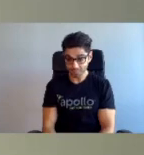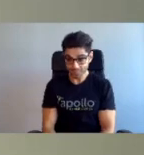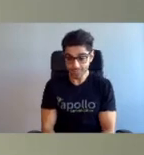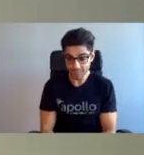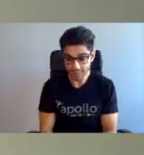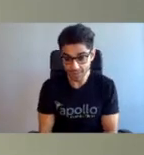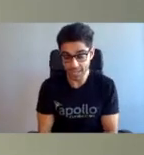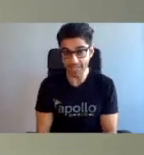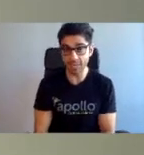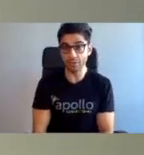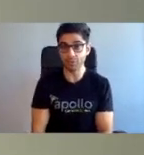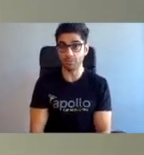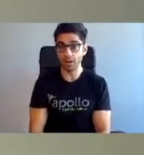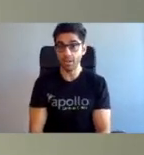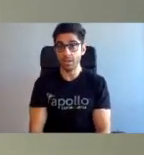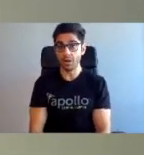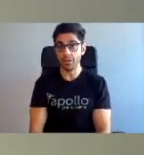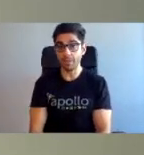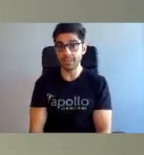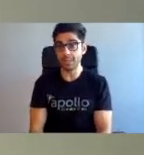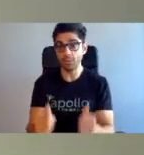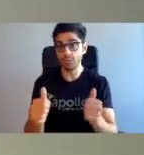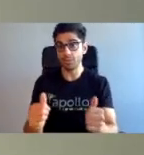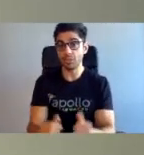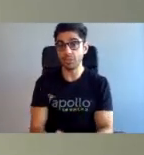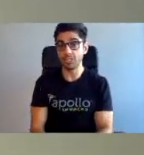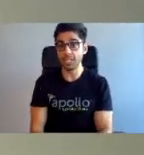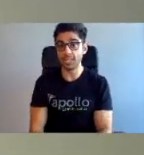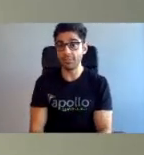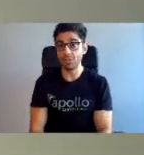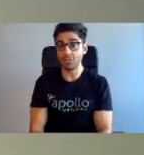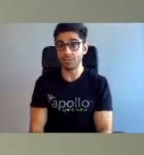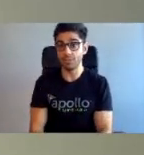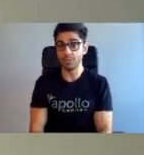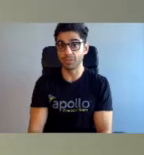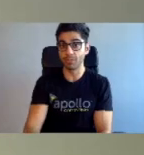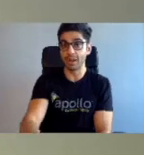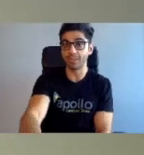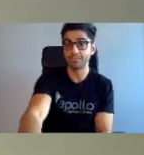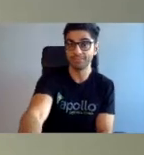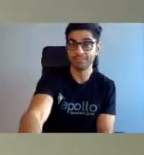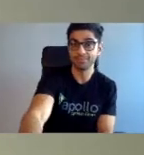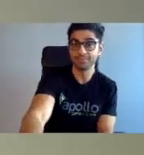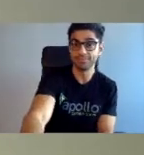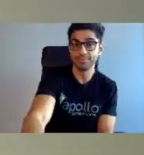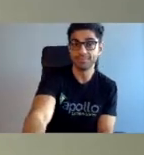touch. And thanks again for your support. All of the best. And I hope you continue to stay safe and enjoy this beautiful summer we're having.